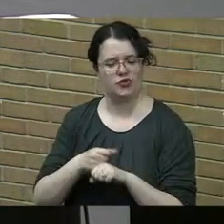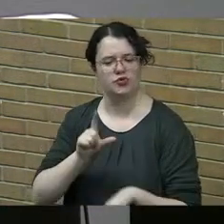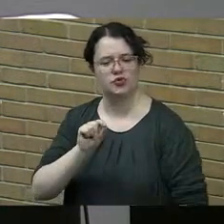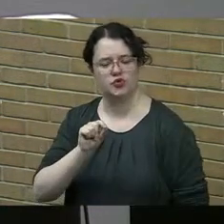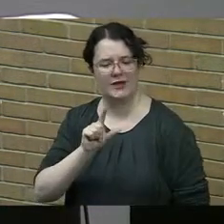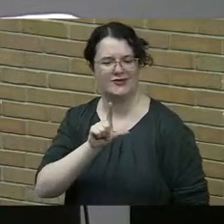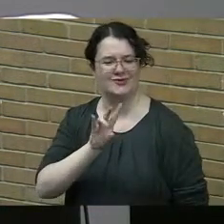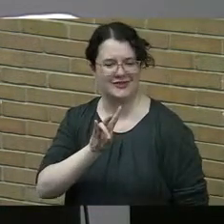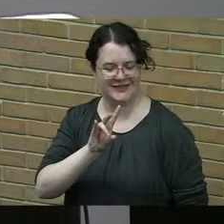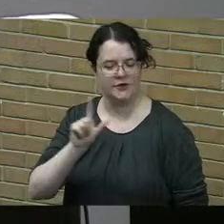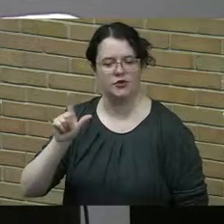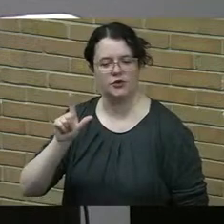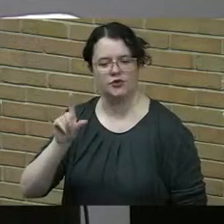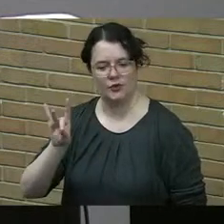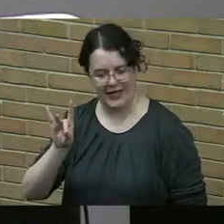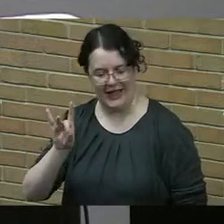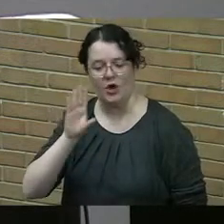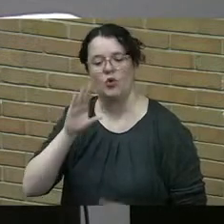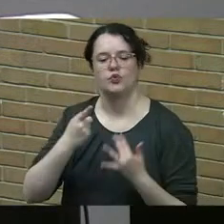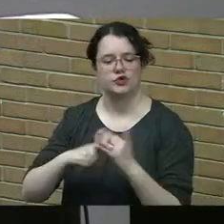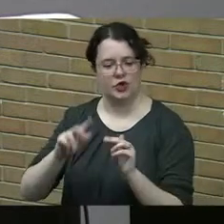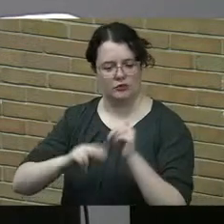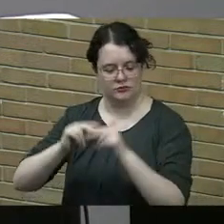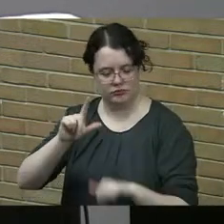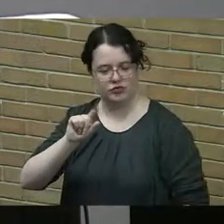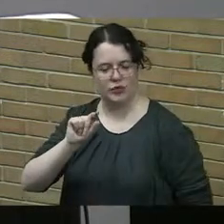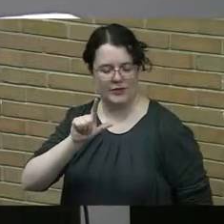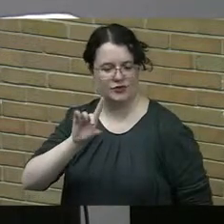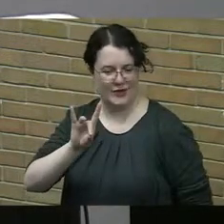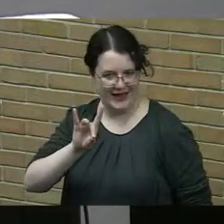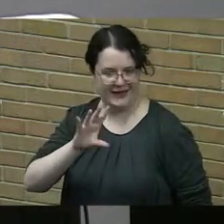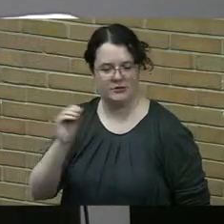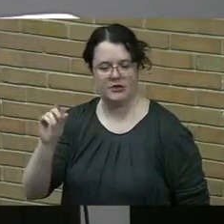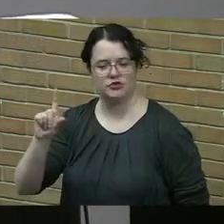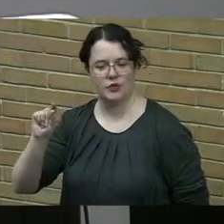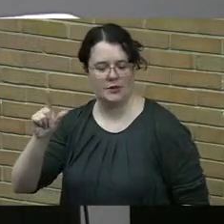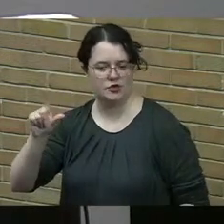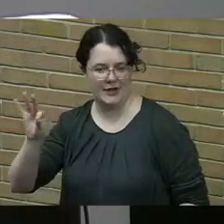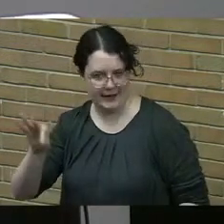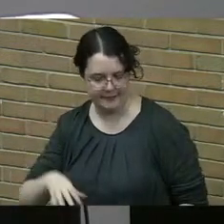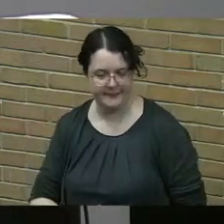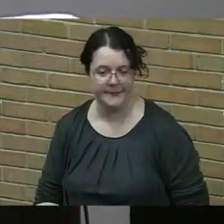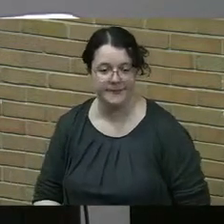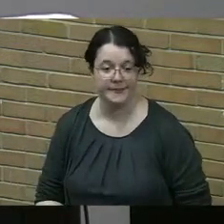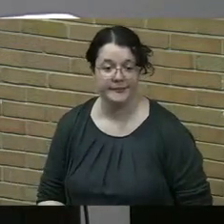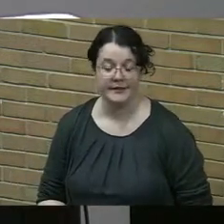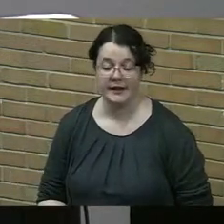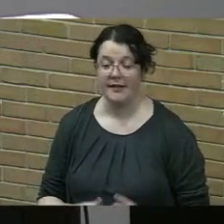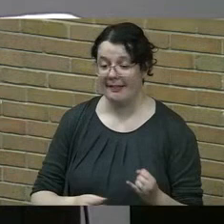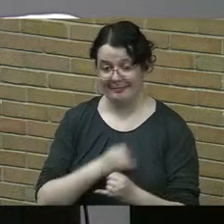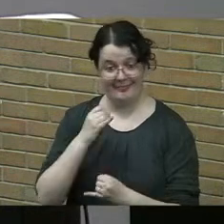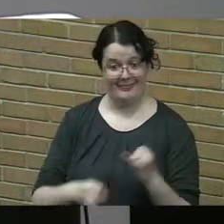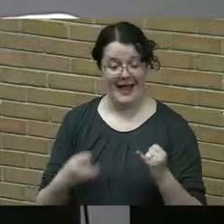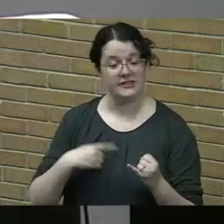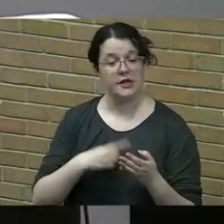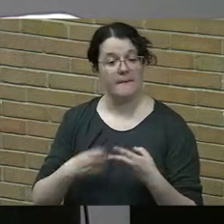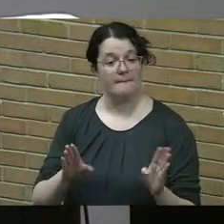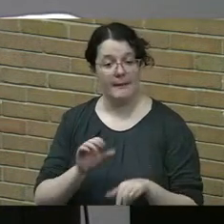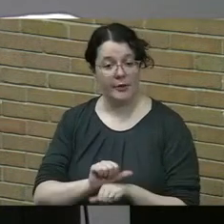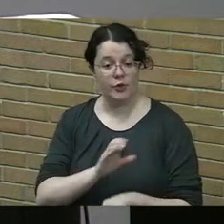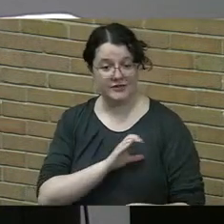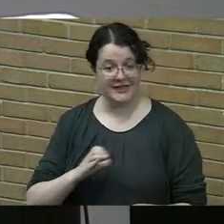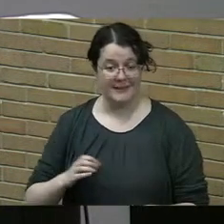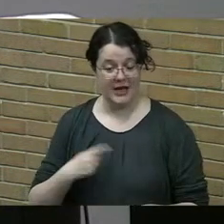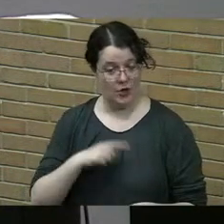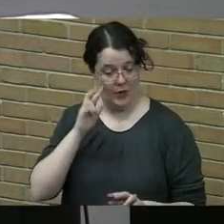with construction in 2028-29. And last, the Public Works Committee reviewed the